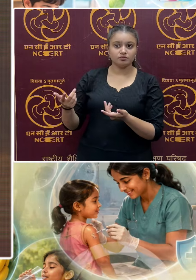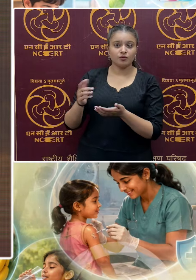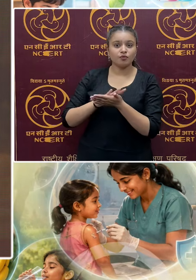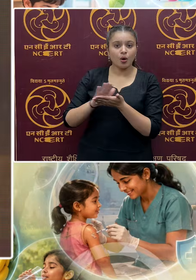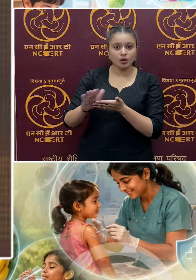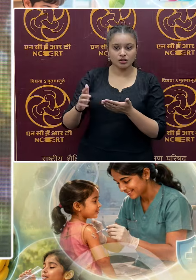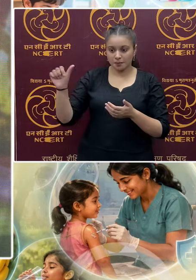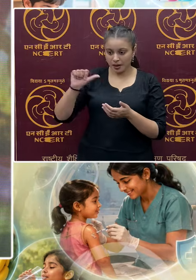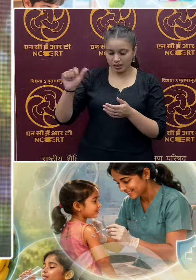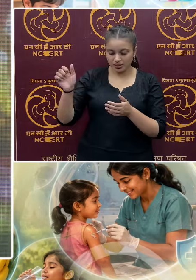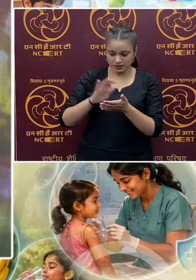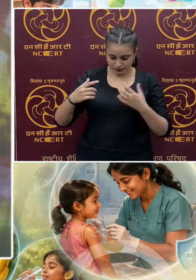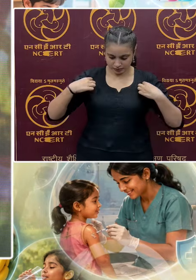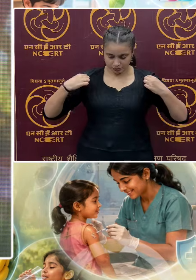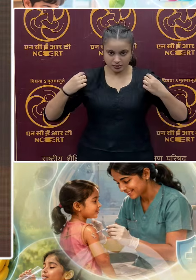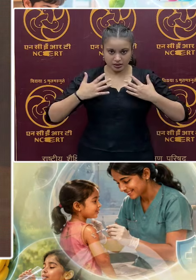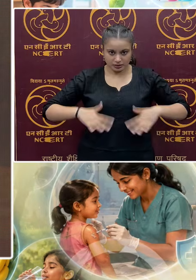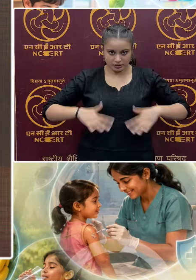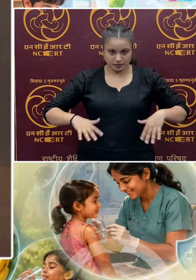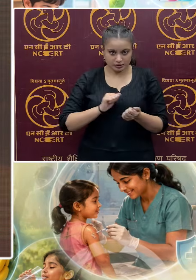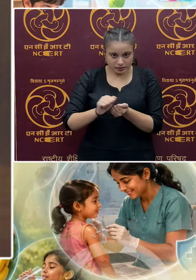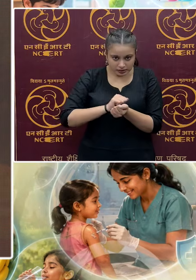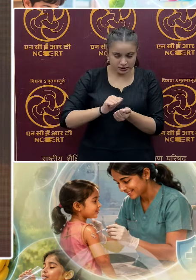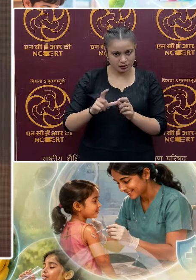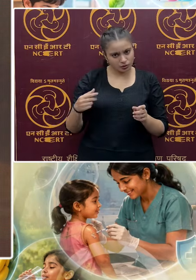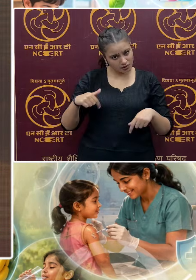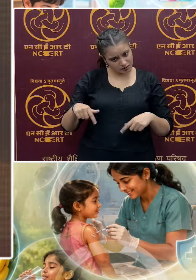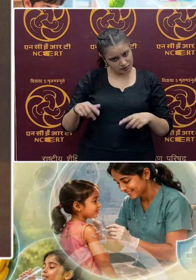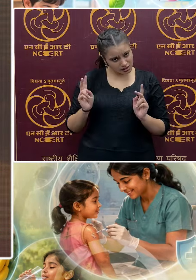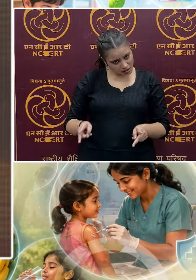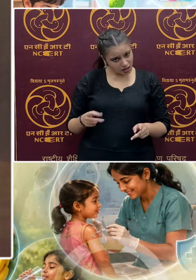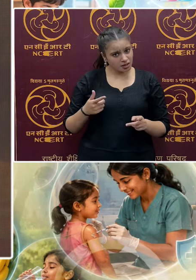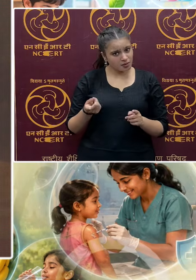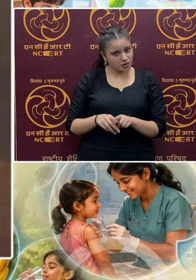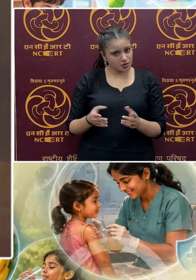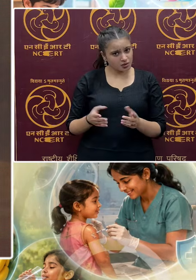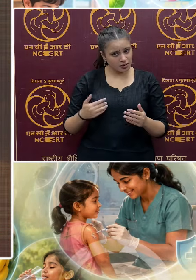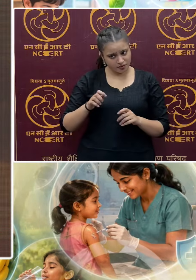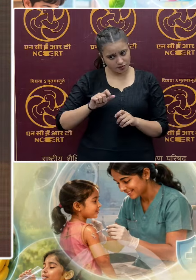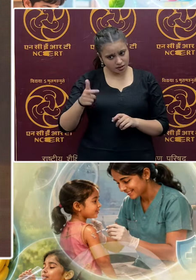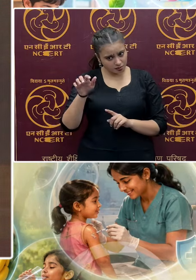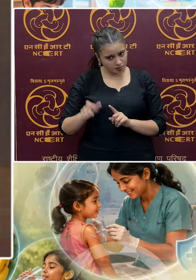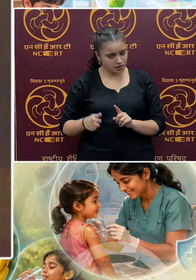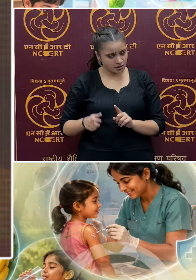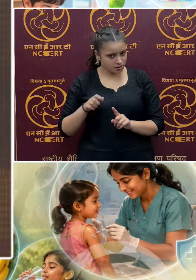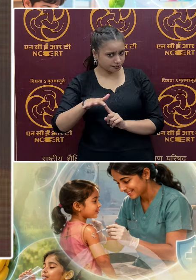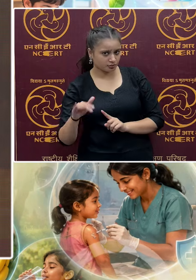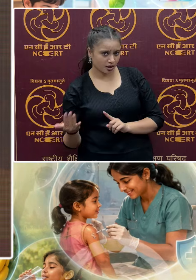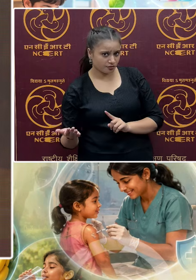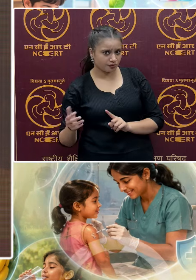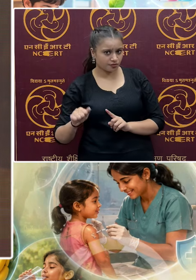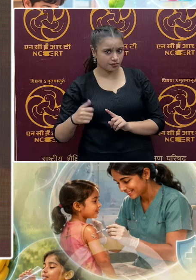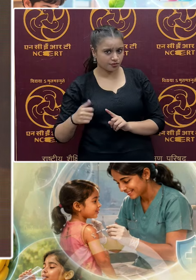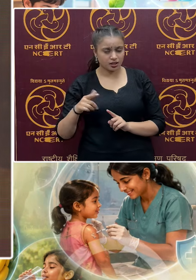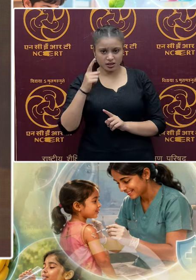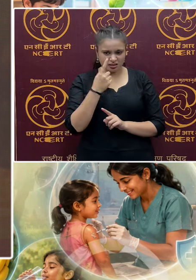washes every time their clothes they are wearing, is it still a possibility that it will spread to others? As in he